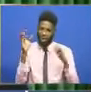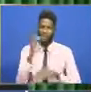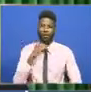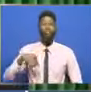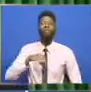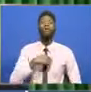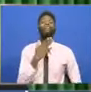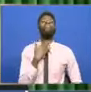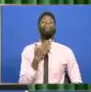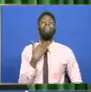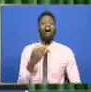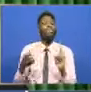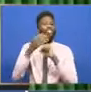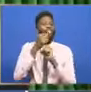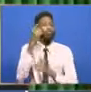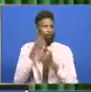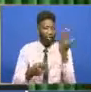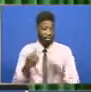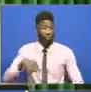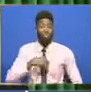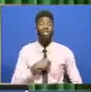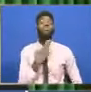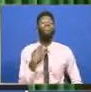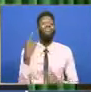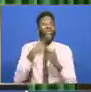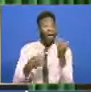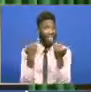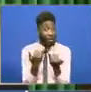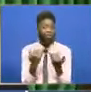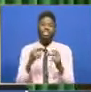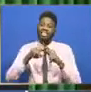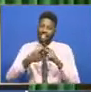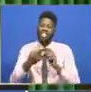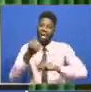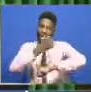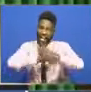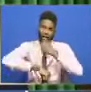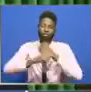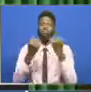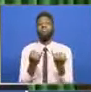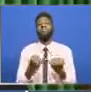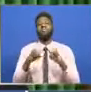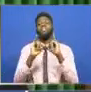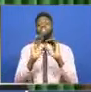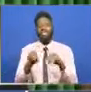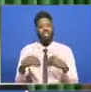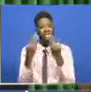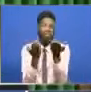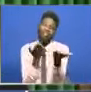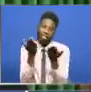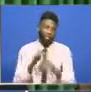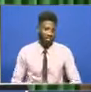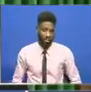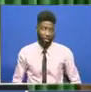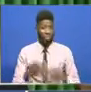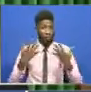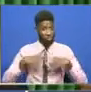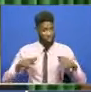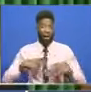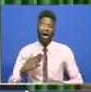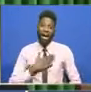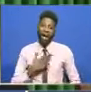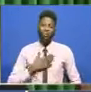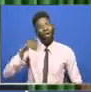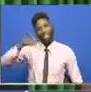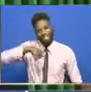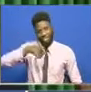we want now is to begin delivering. We want to begin delivering. Our people deserve it and they want it.